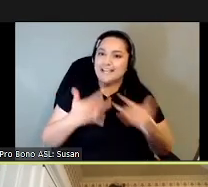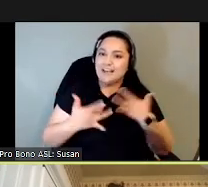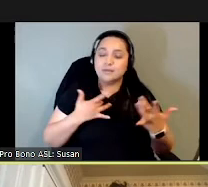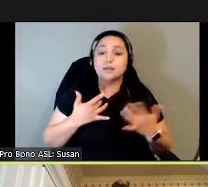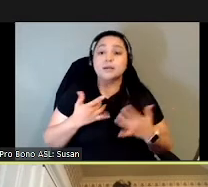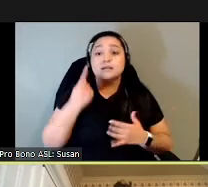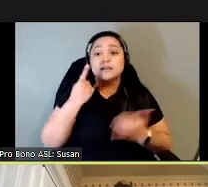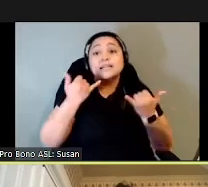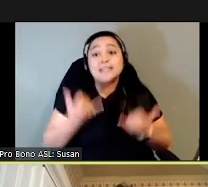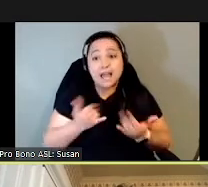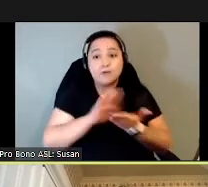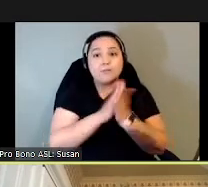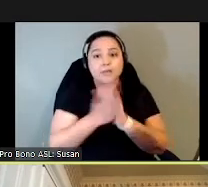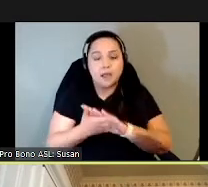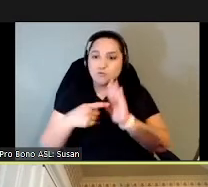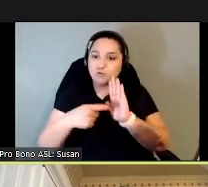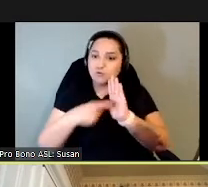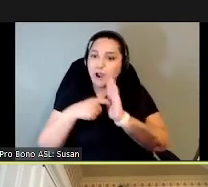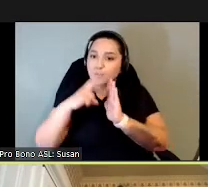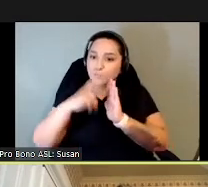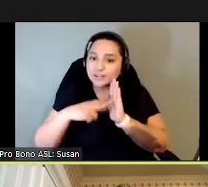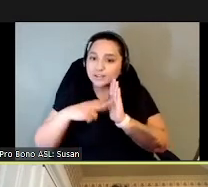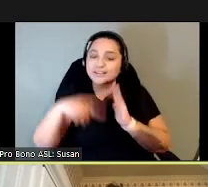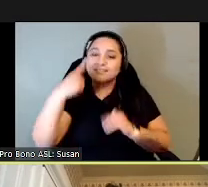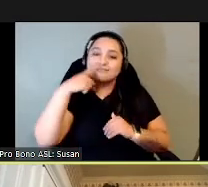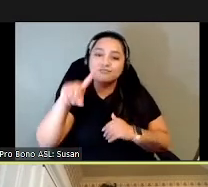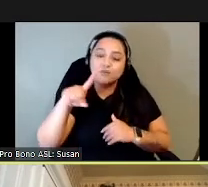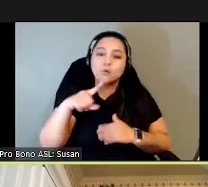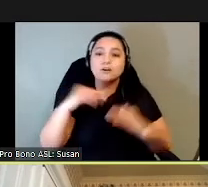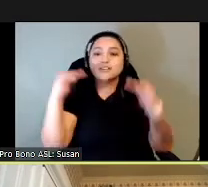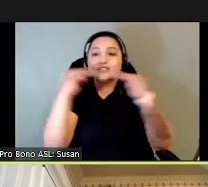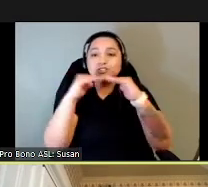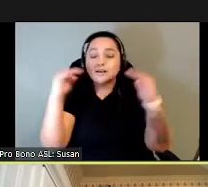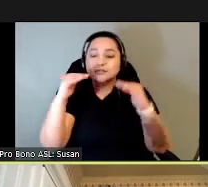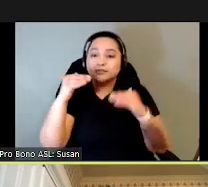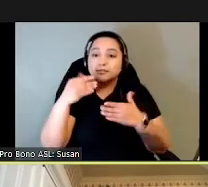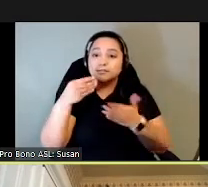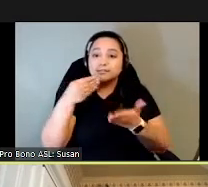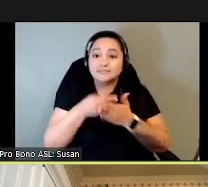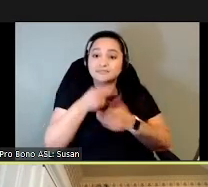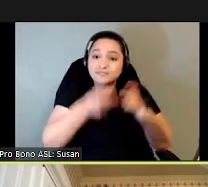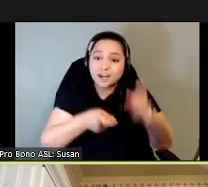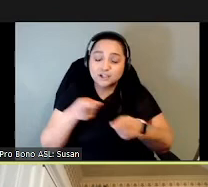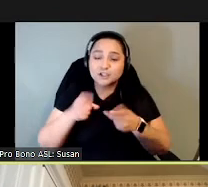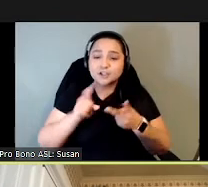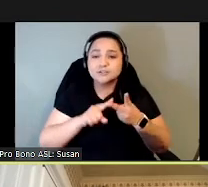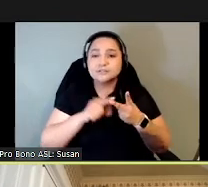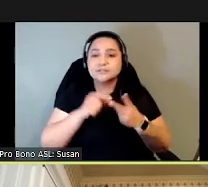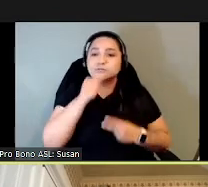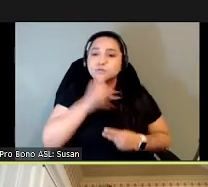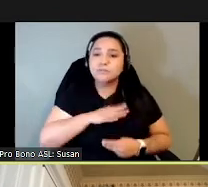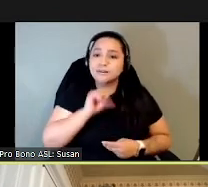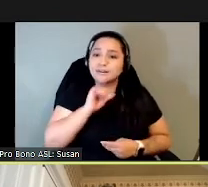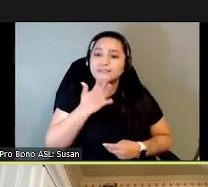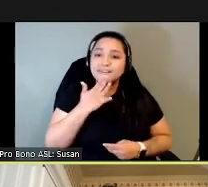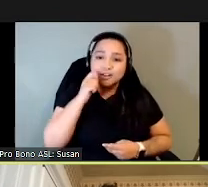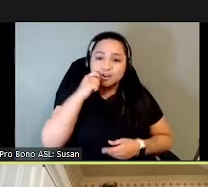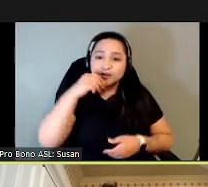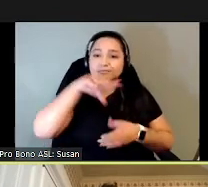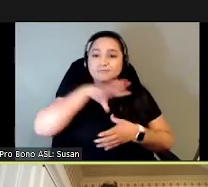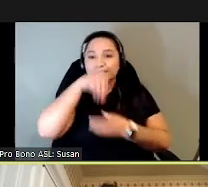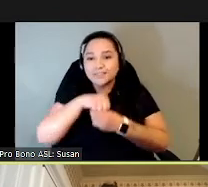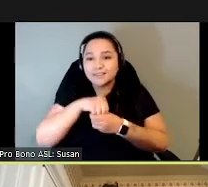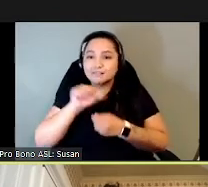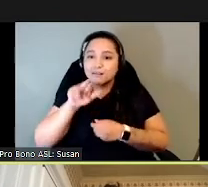for justice funders, women of color in the arts, and many more organizations and grant-making